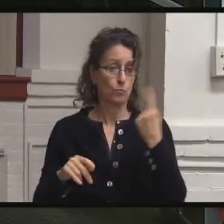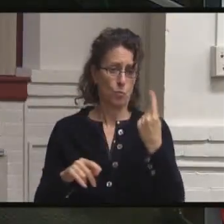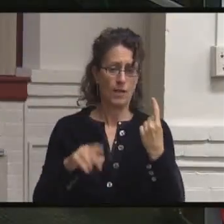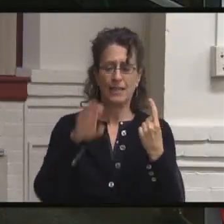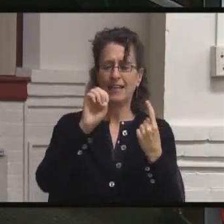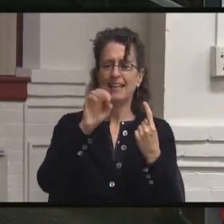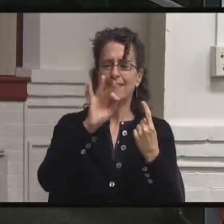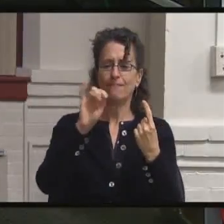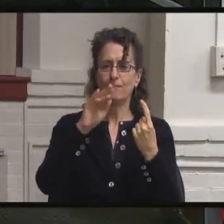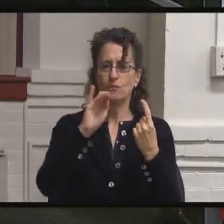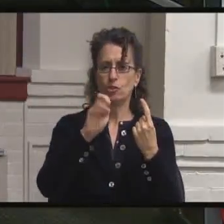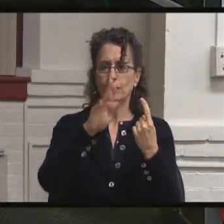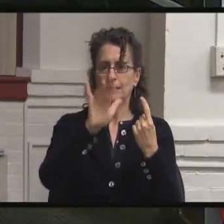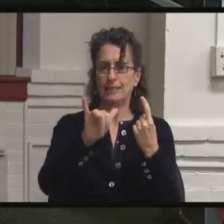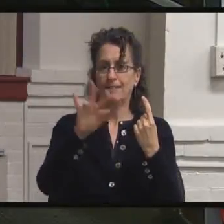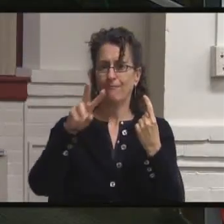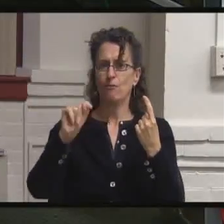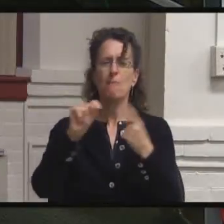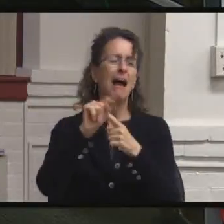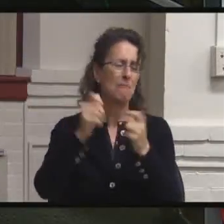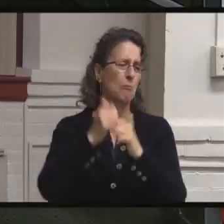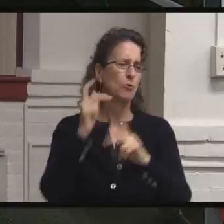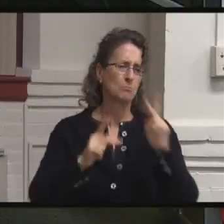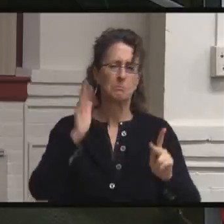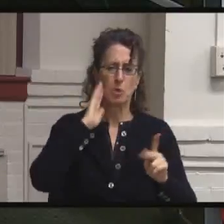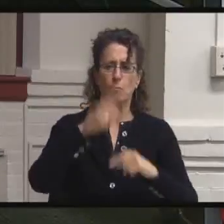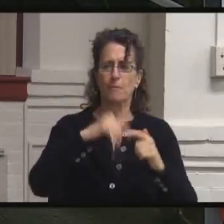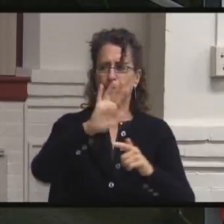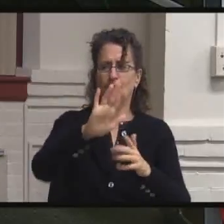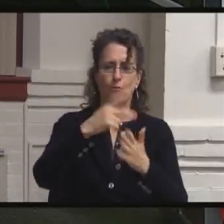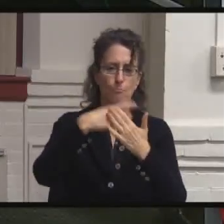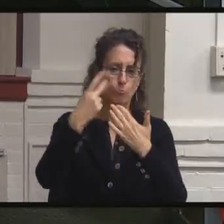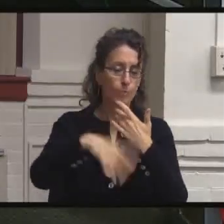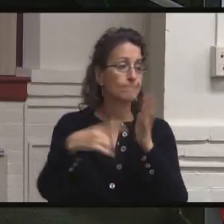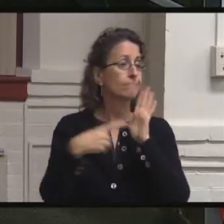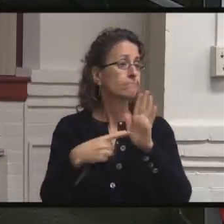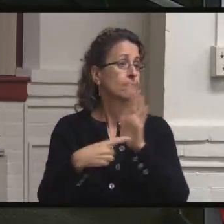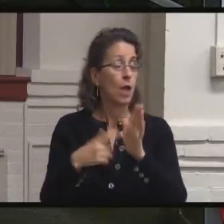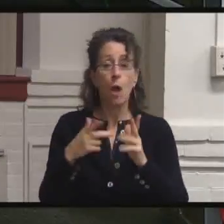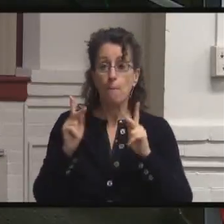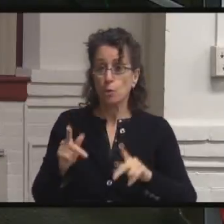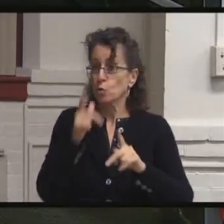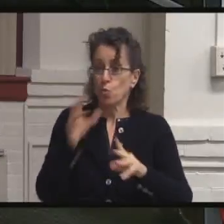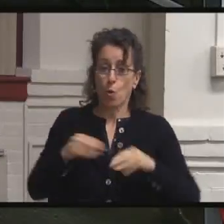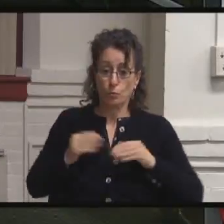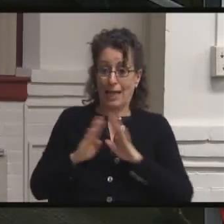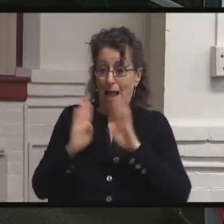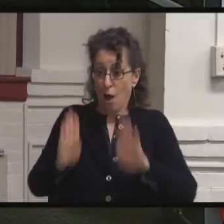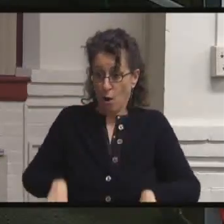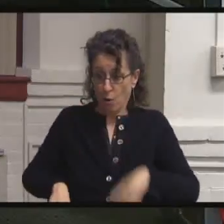of. They provide a series of incentives to property owners to provide